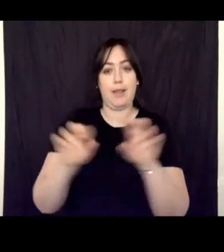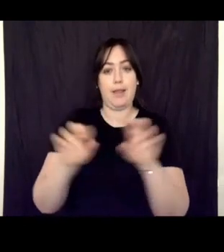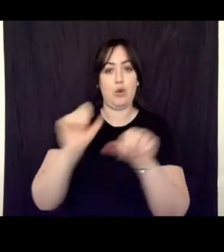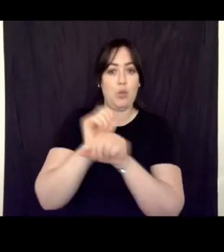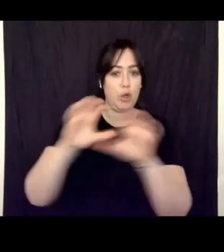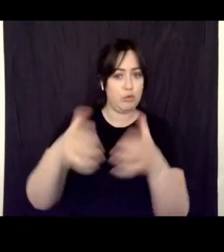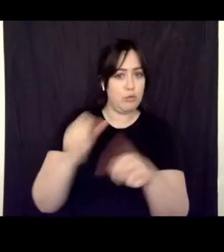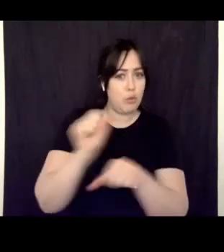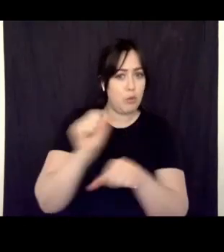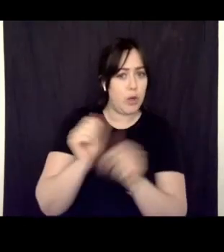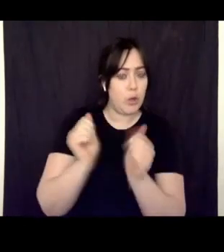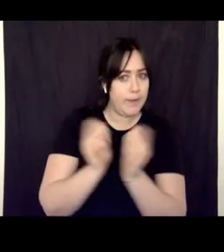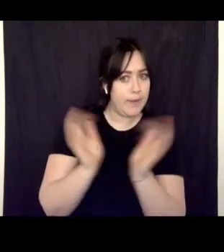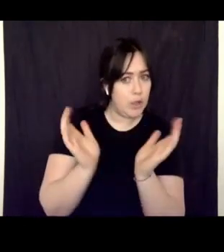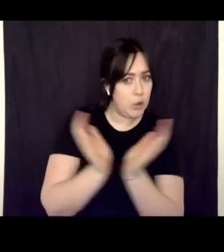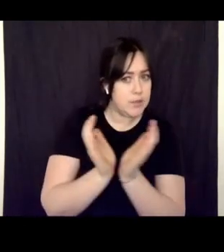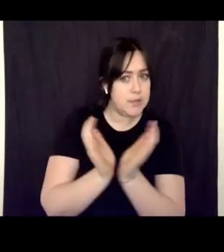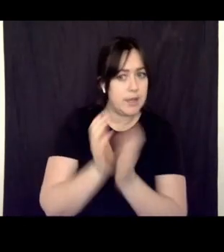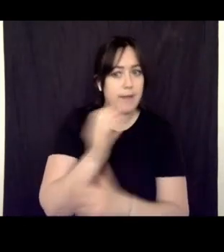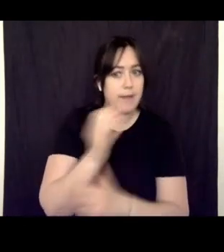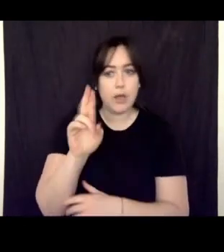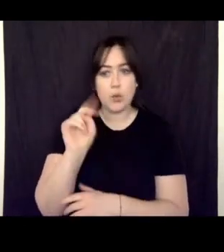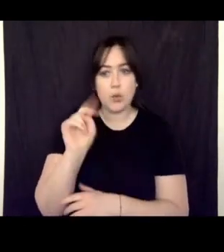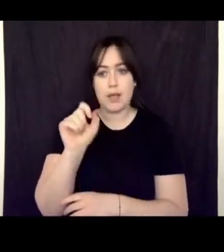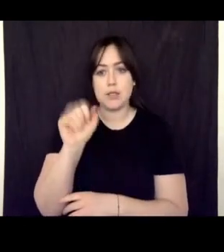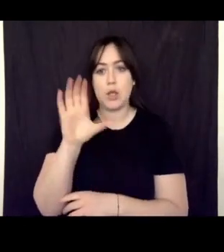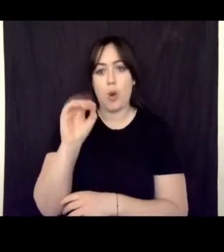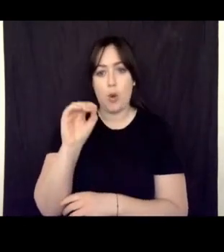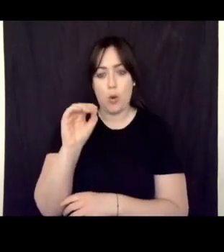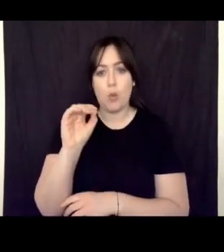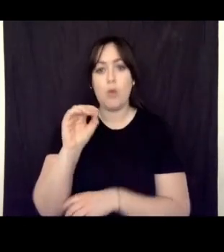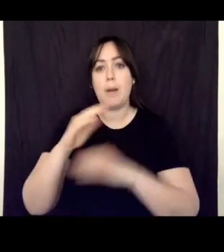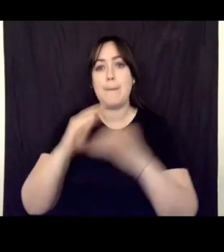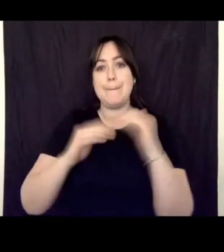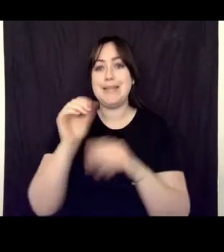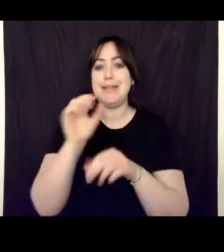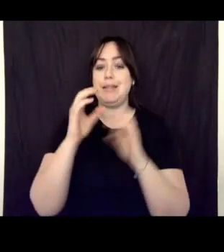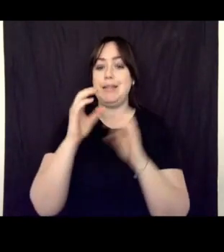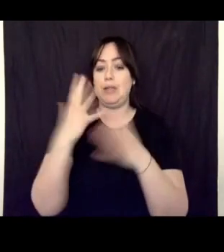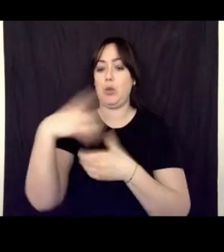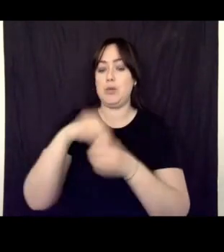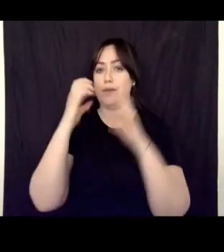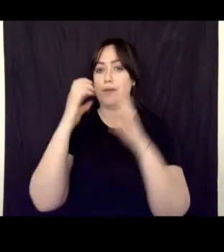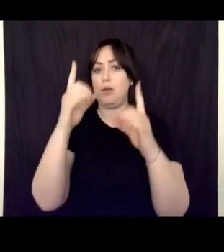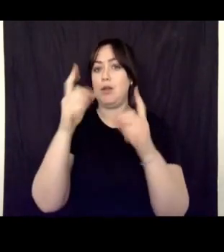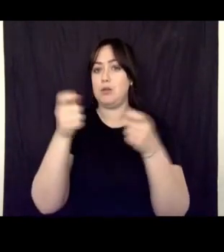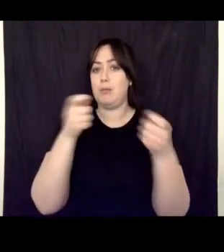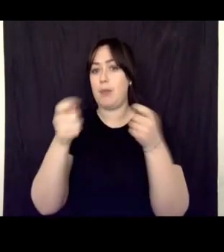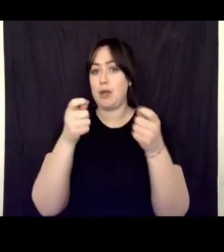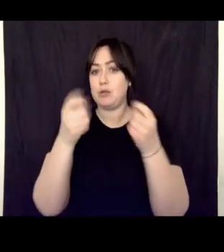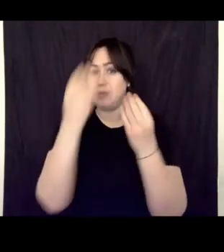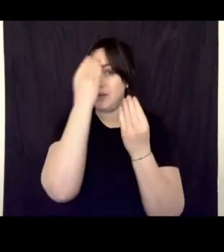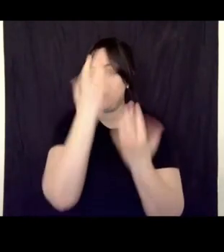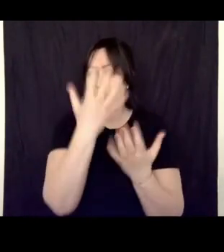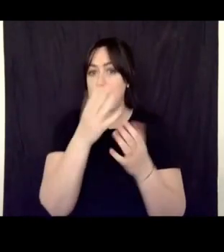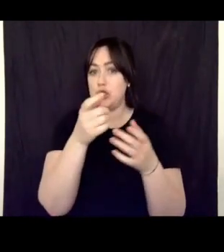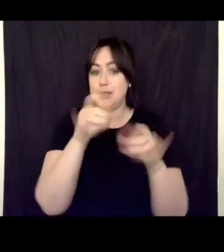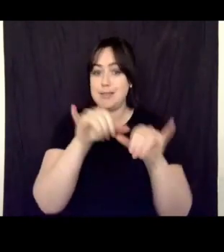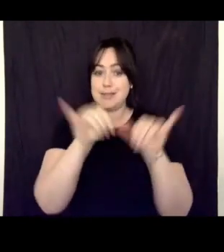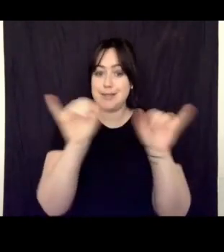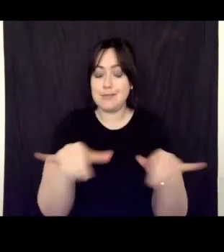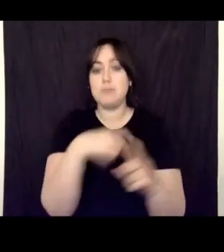with UNICEF and UNESCO on building inclusive education management information systems, as well as